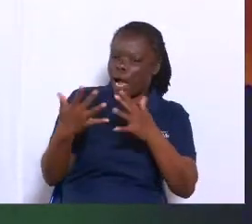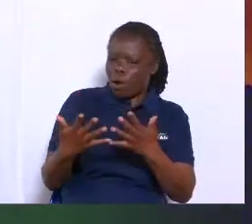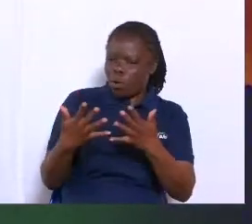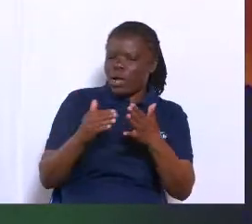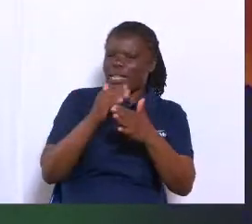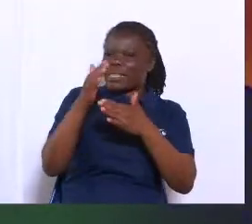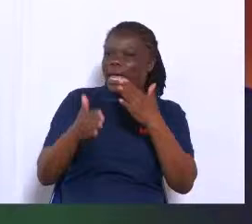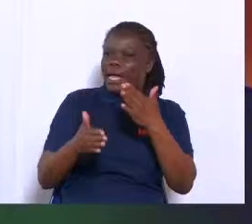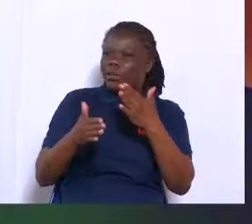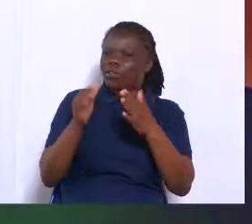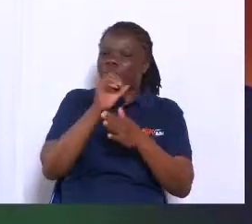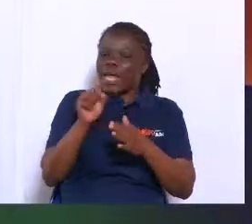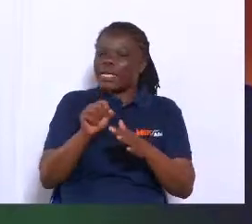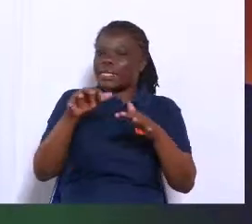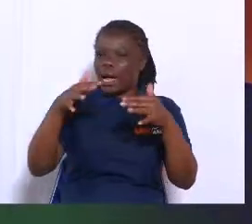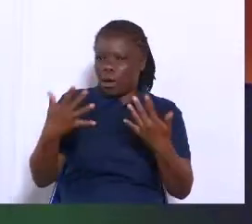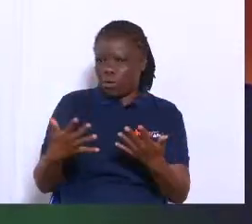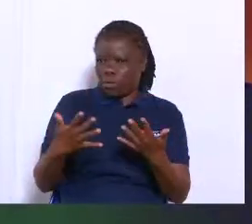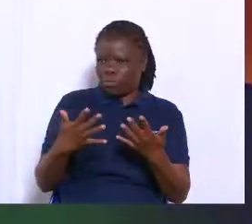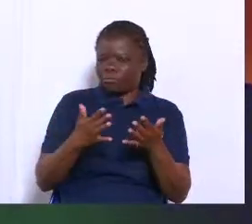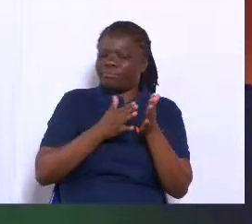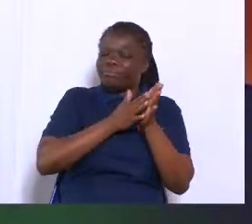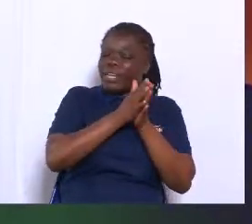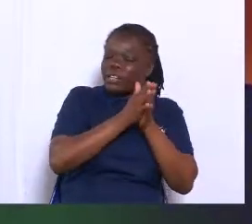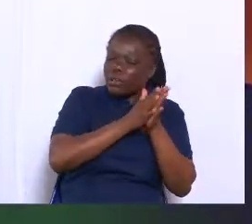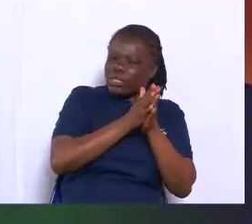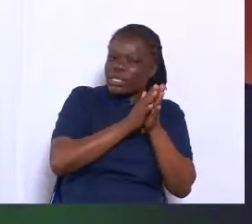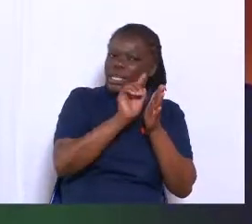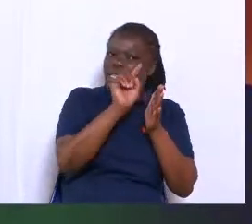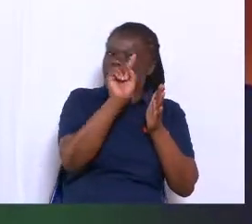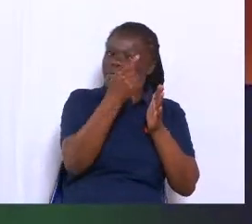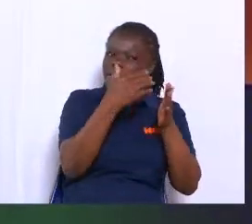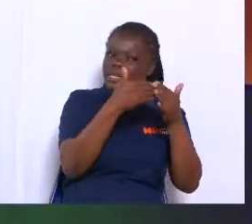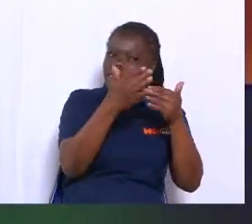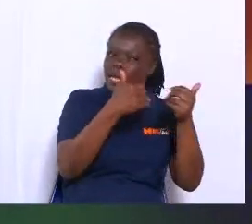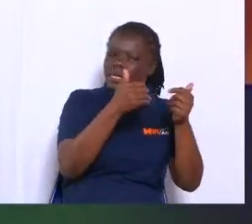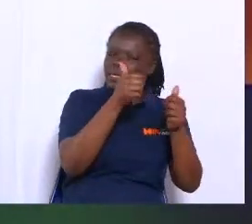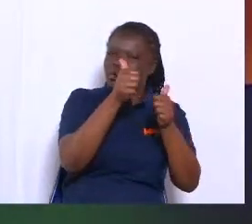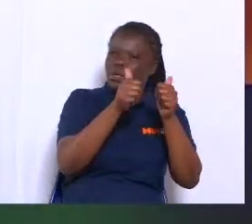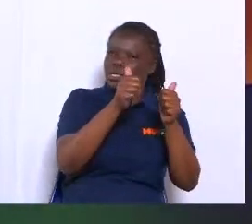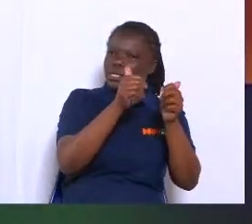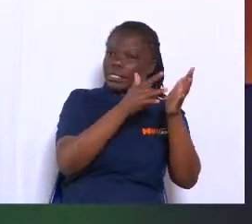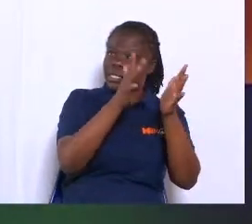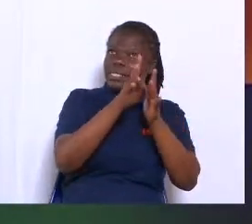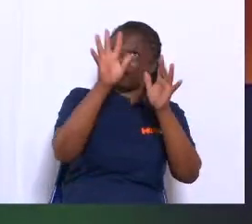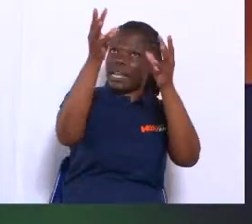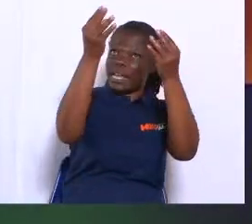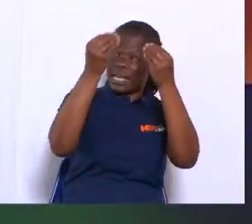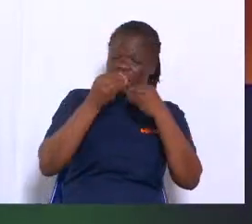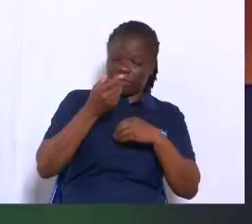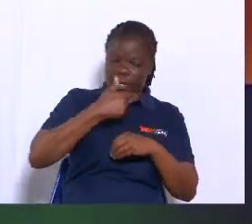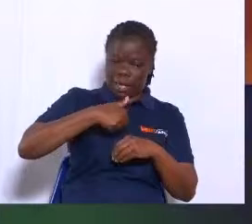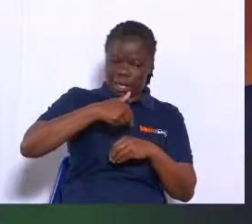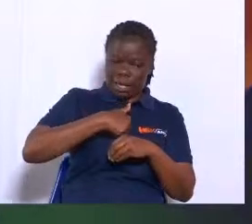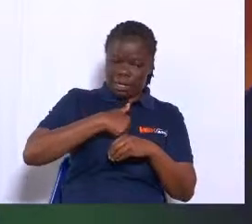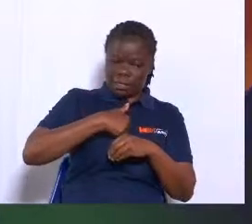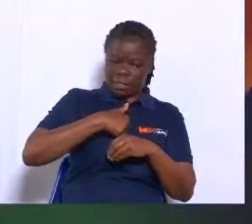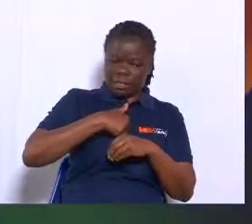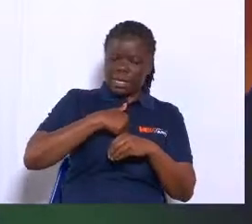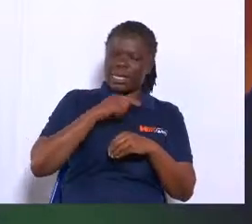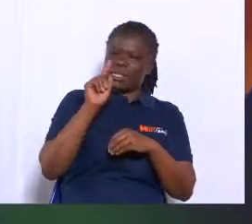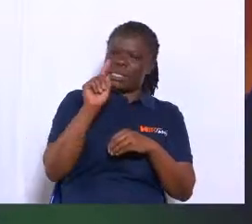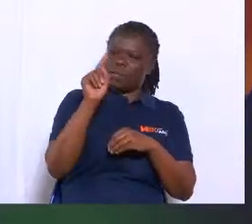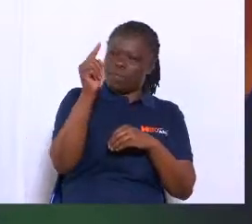age?" Now, it's interesting that the first sign that Jesus gives is the first